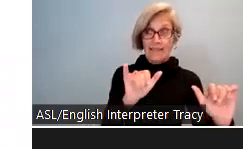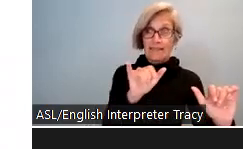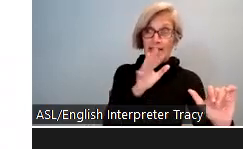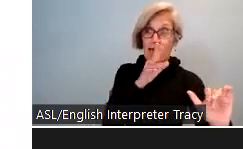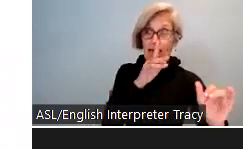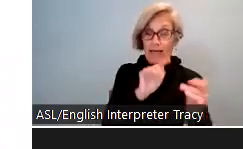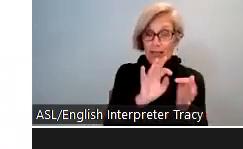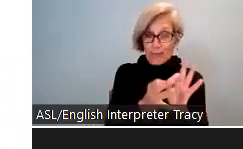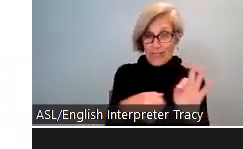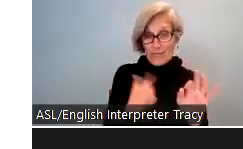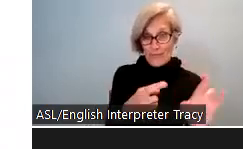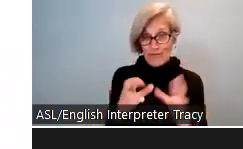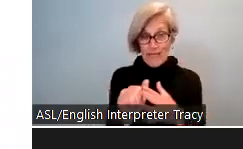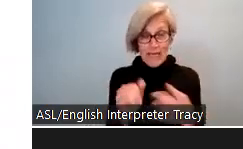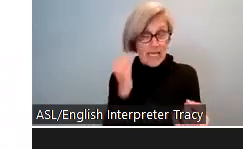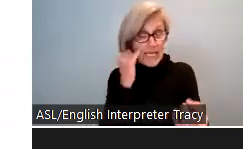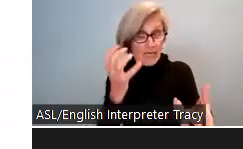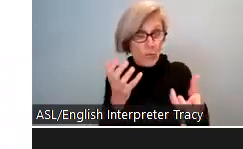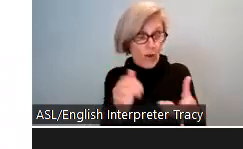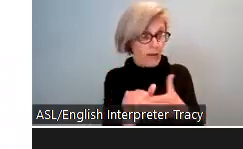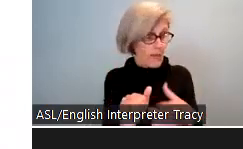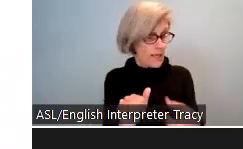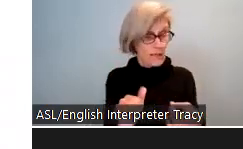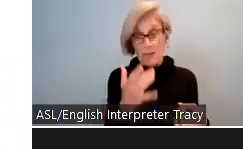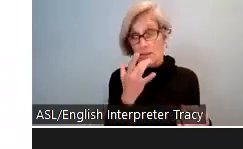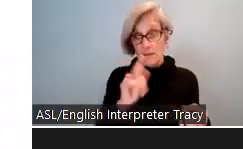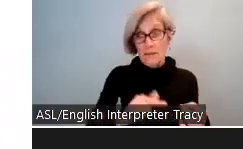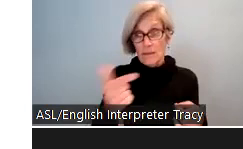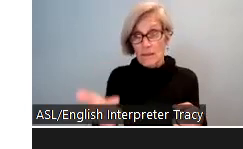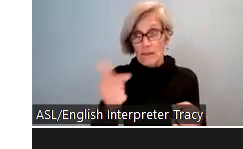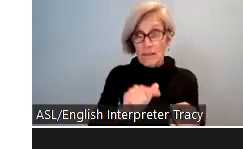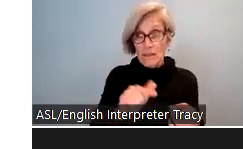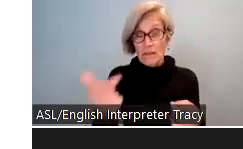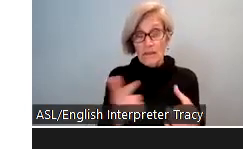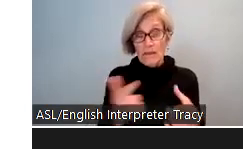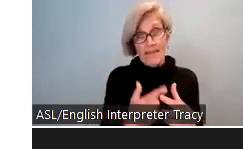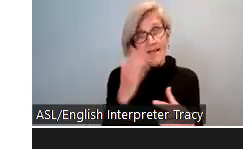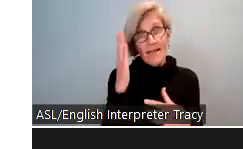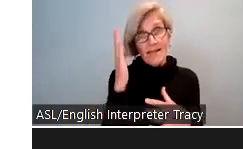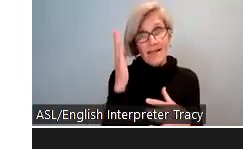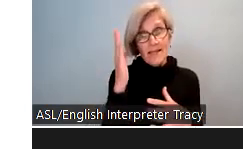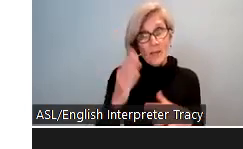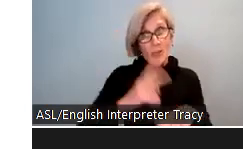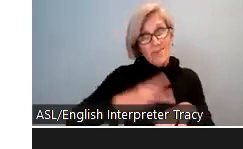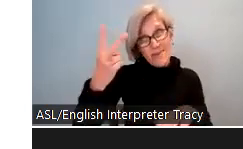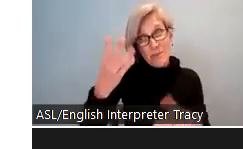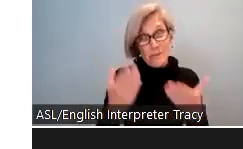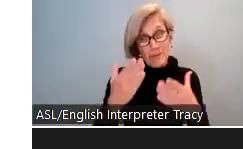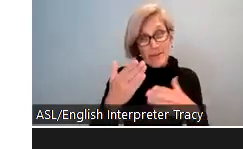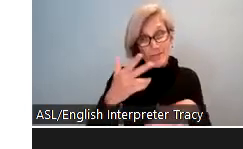Yeah. If you want to do this consecutive, it will literally double or triple the time that this will